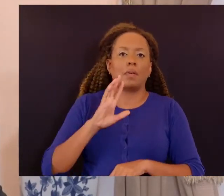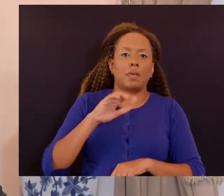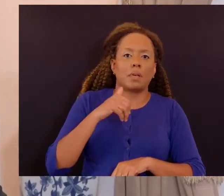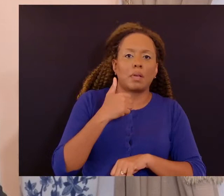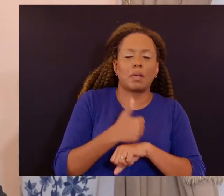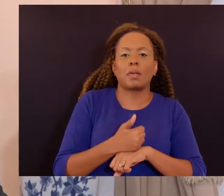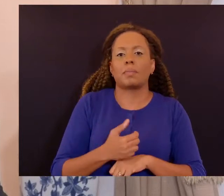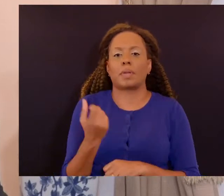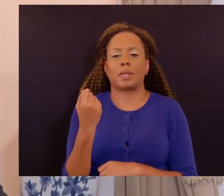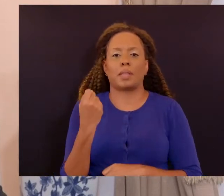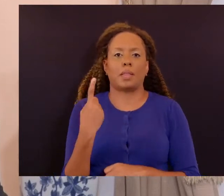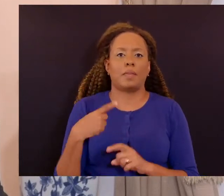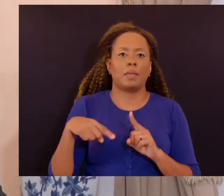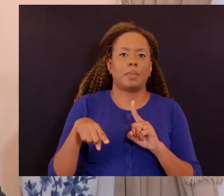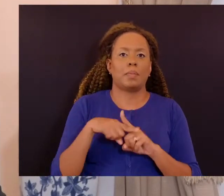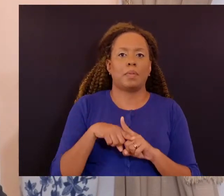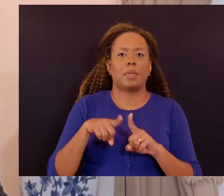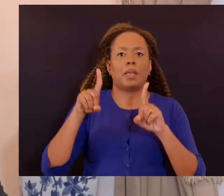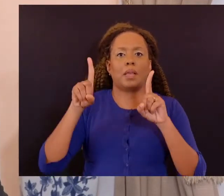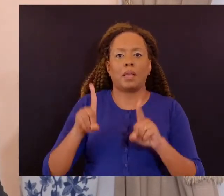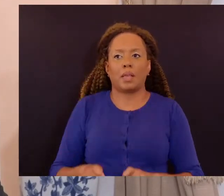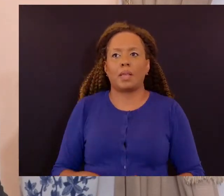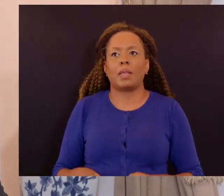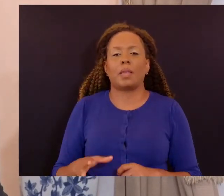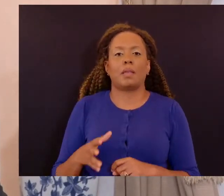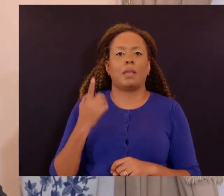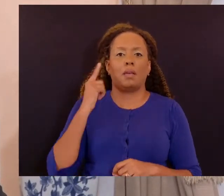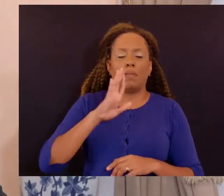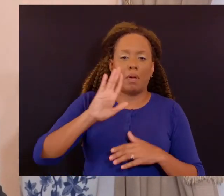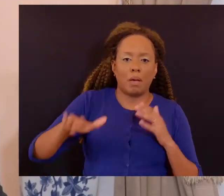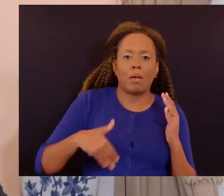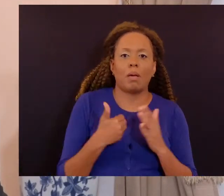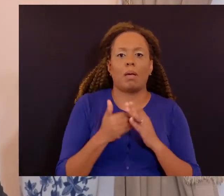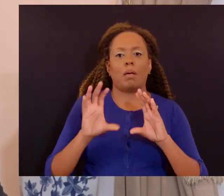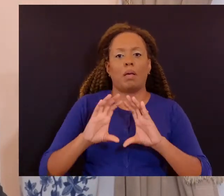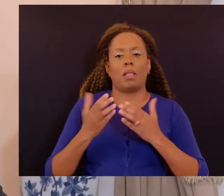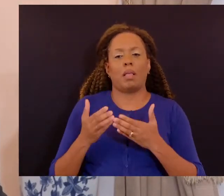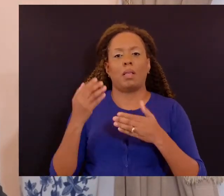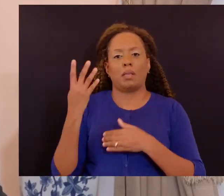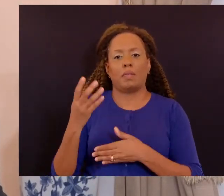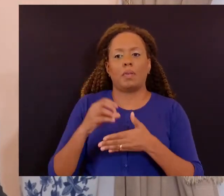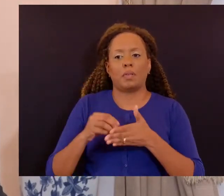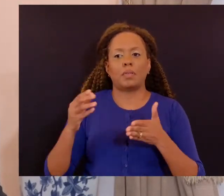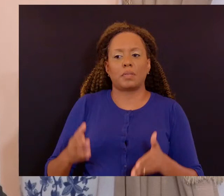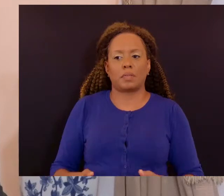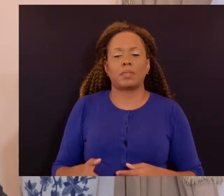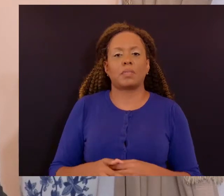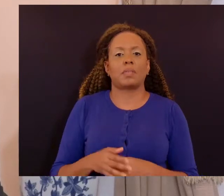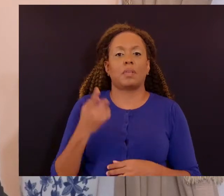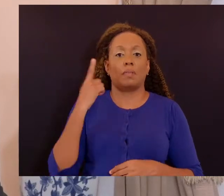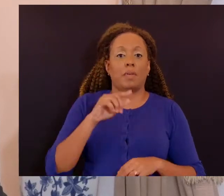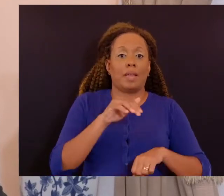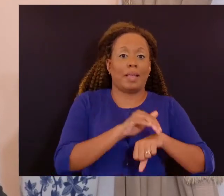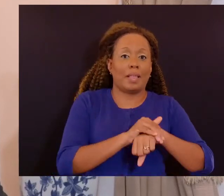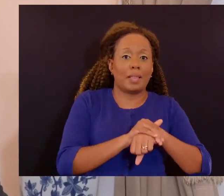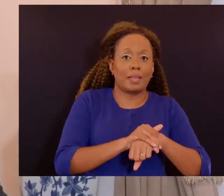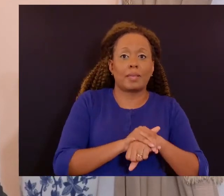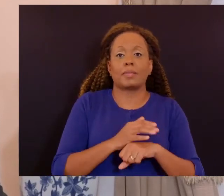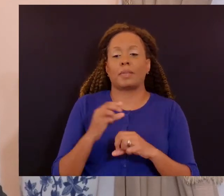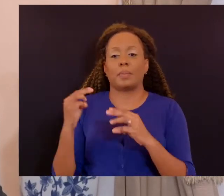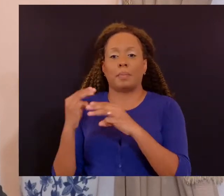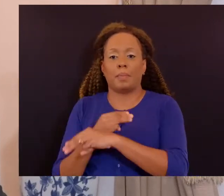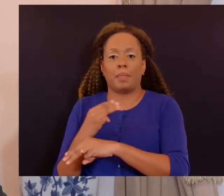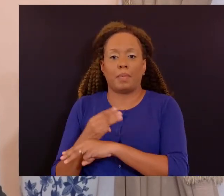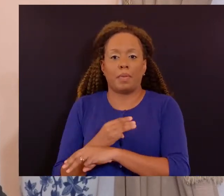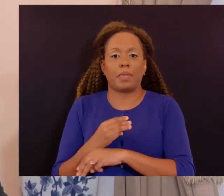Schools Examination Readiness Assessment for all Class 4 students, which was administered in both English and Mathematics on